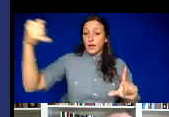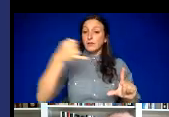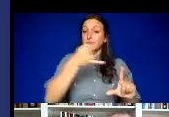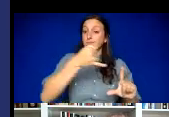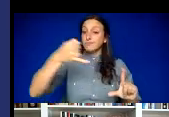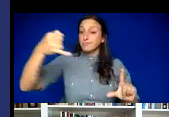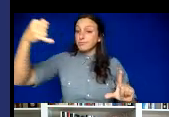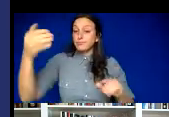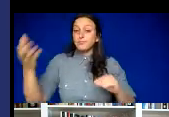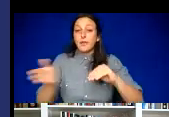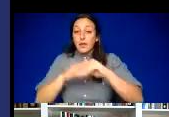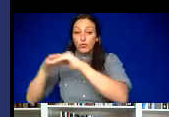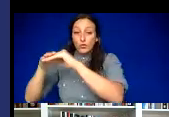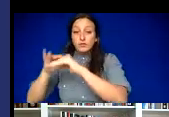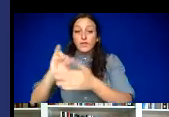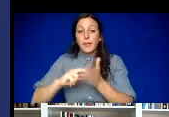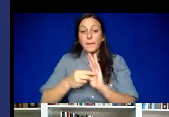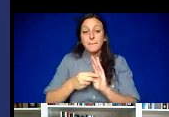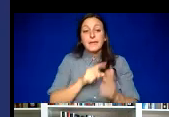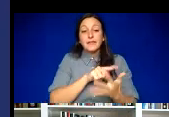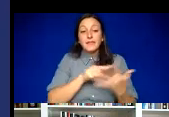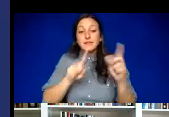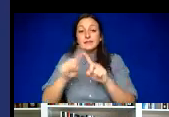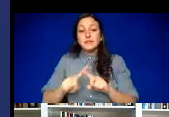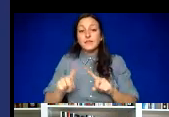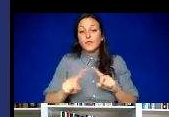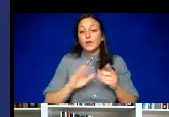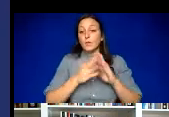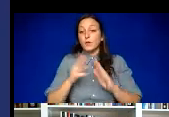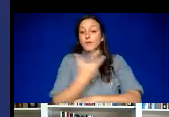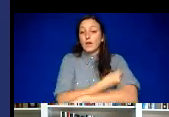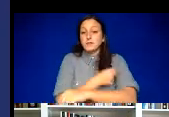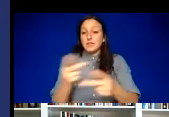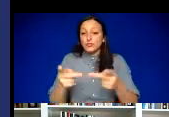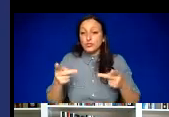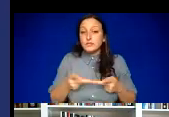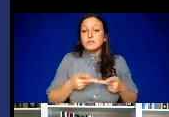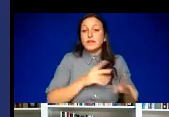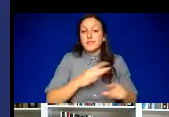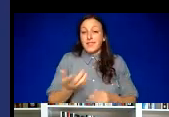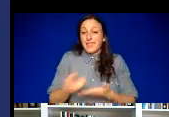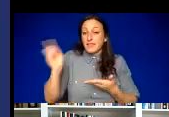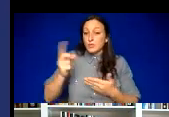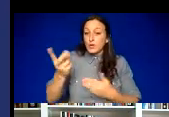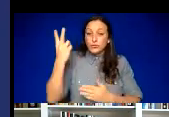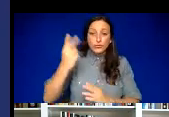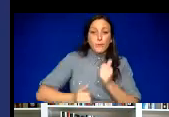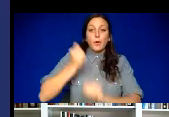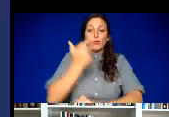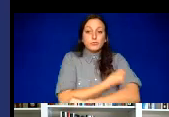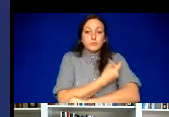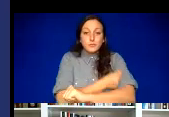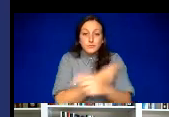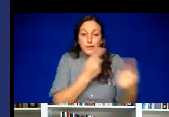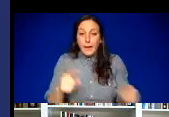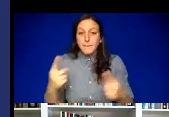6 community vaccination sites online. You'll see that last week we had our 2 biggest days, Thursday and Friday of last week,